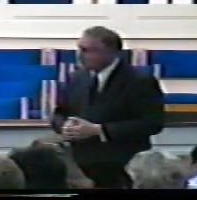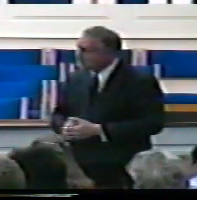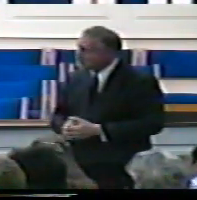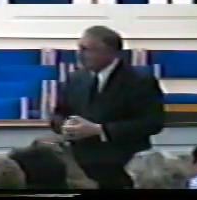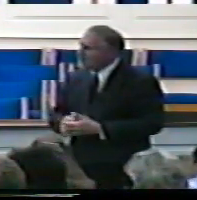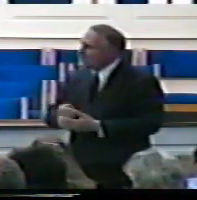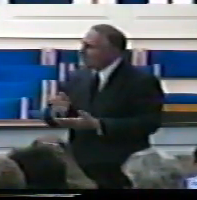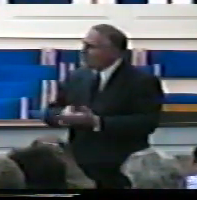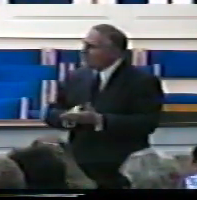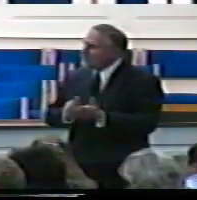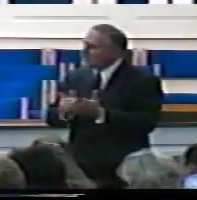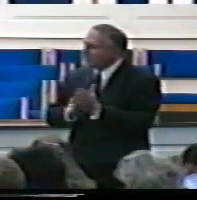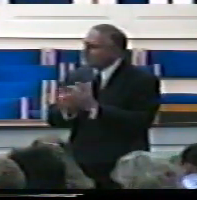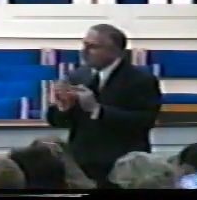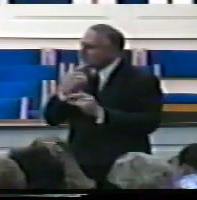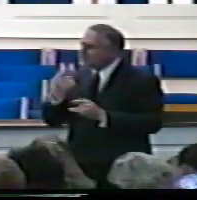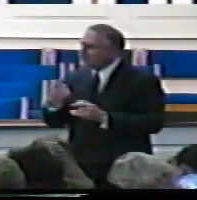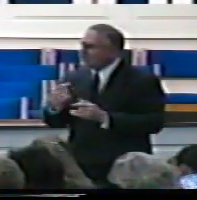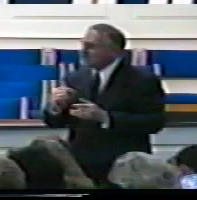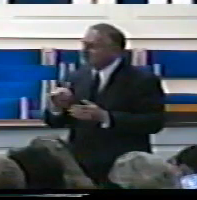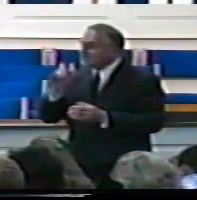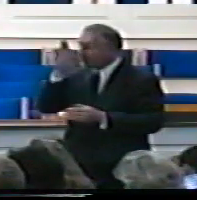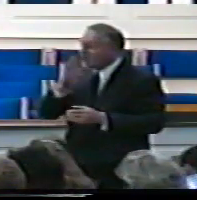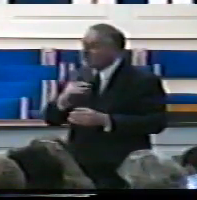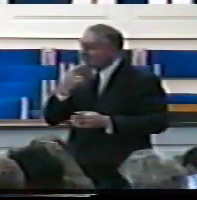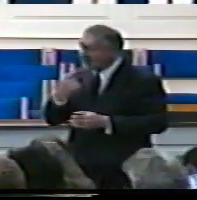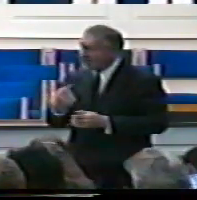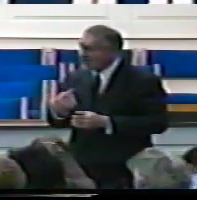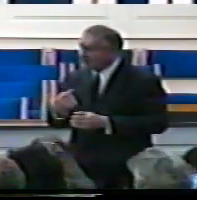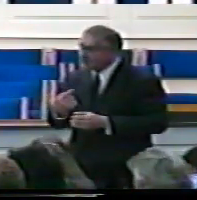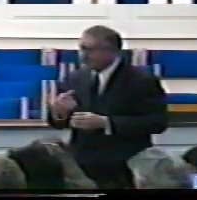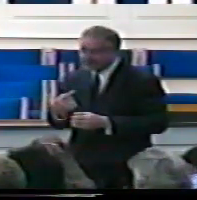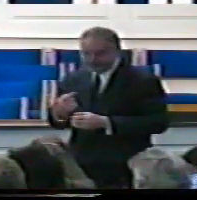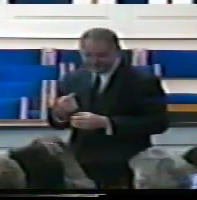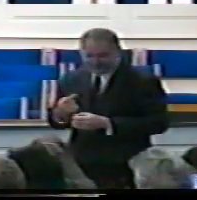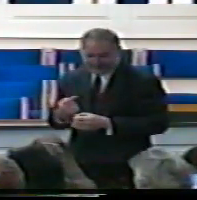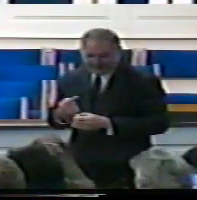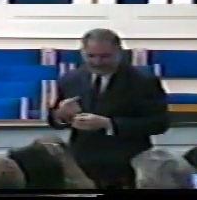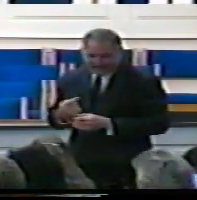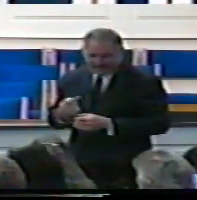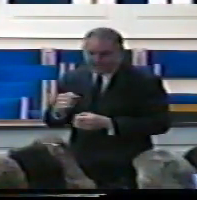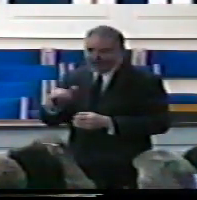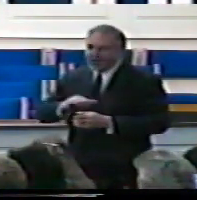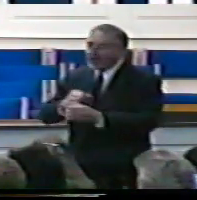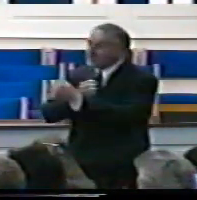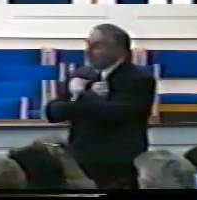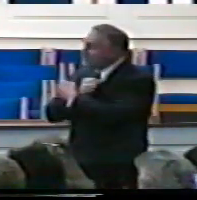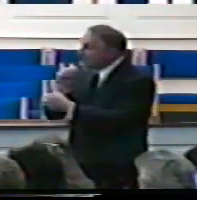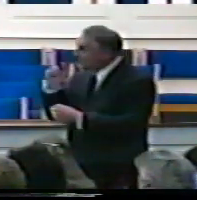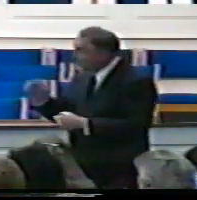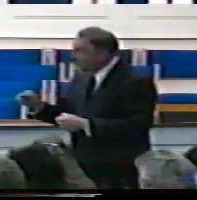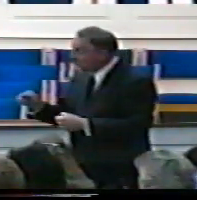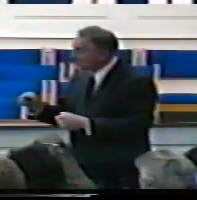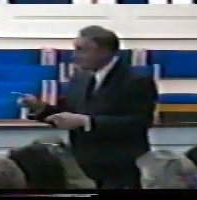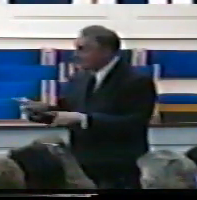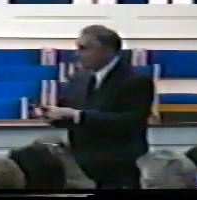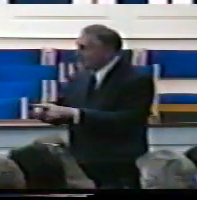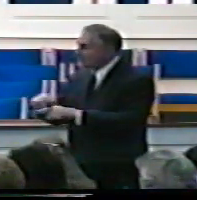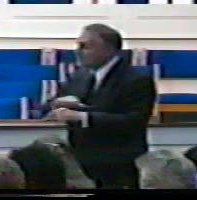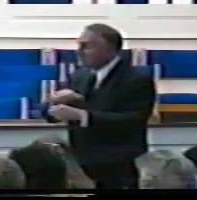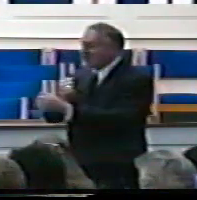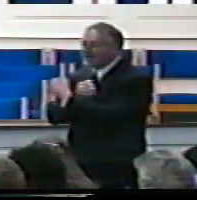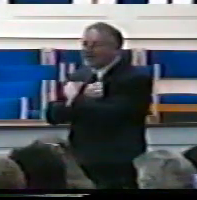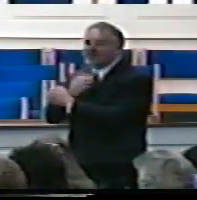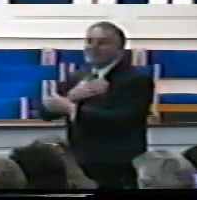You know what he said? He said, God said, listen, God said, I love you as much as I love my